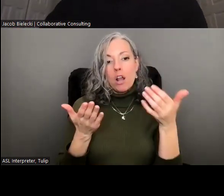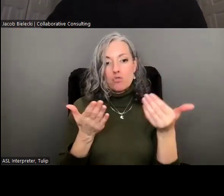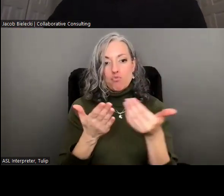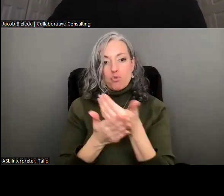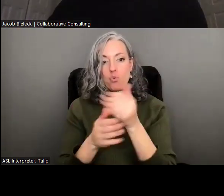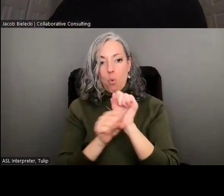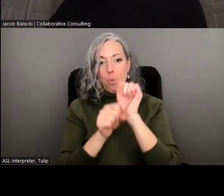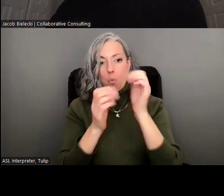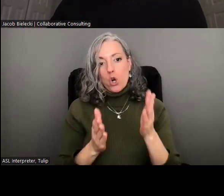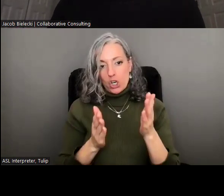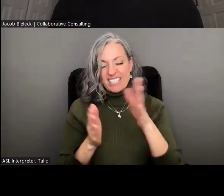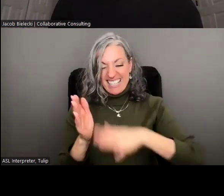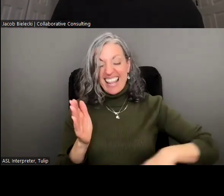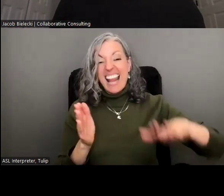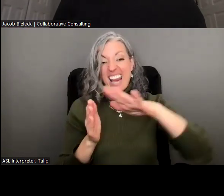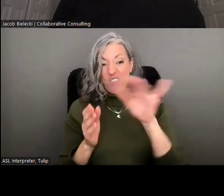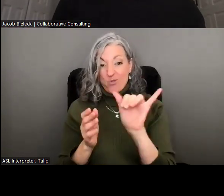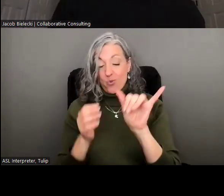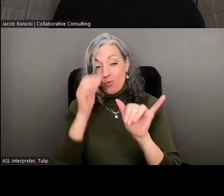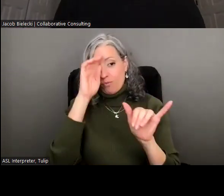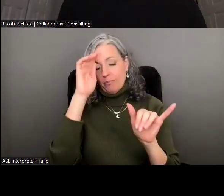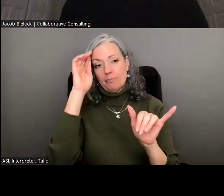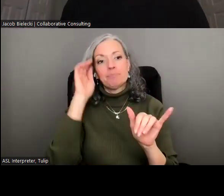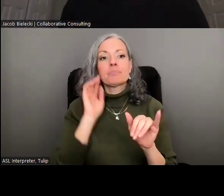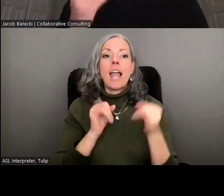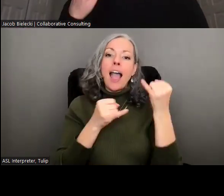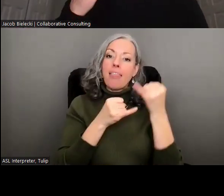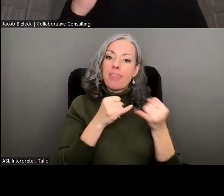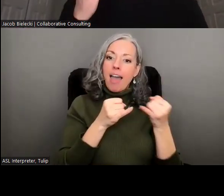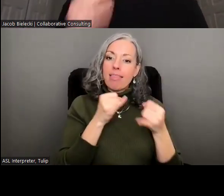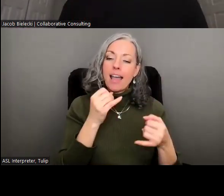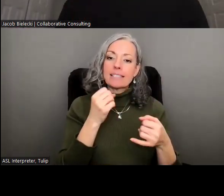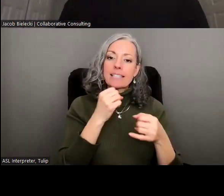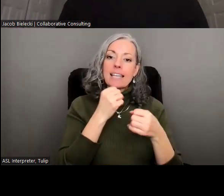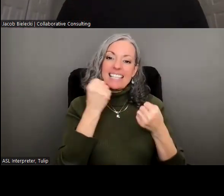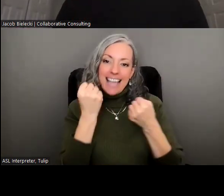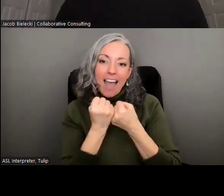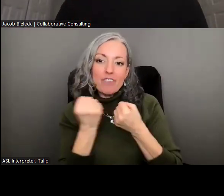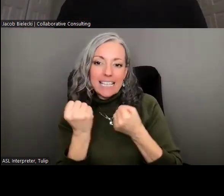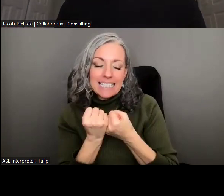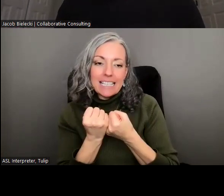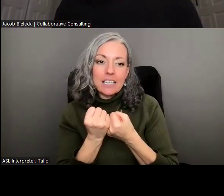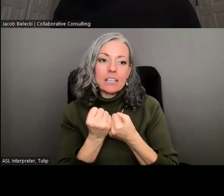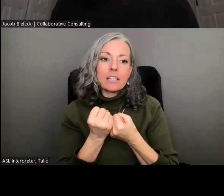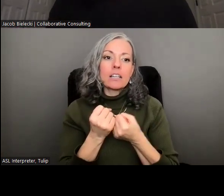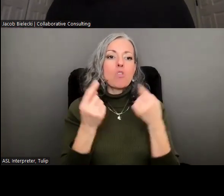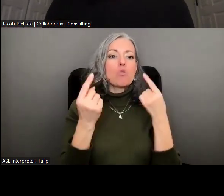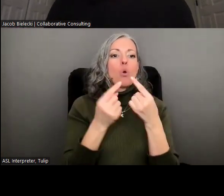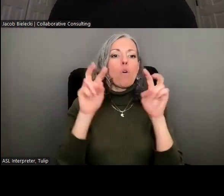the field as well. And the last area is advocacy. And the goal statement in this area